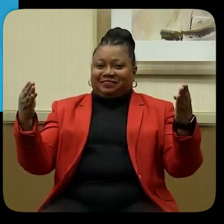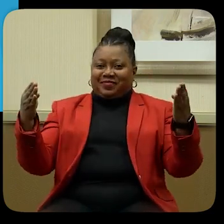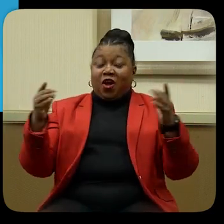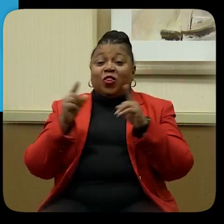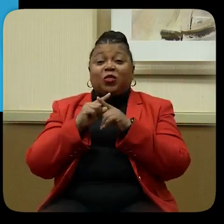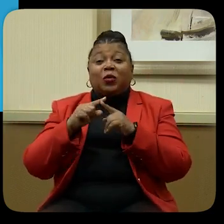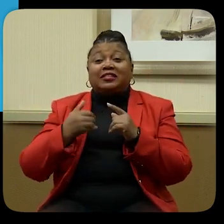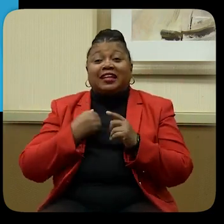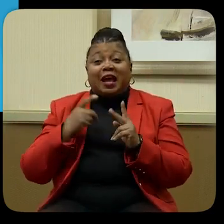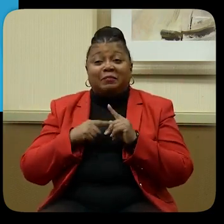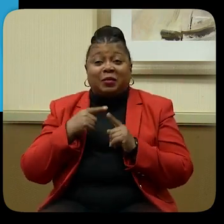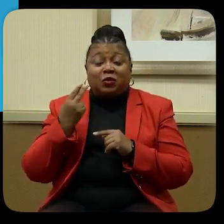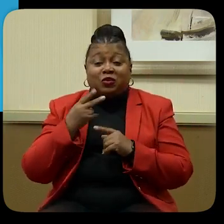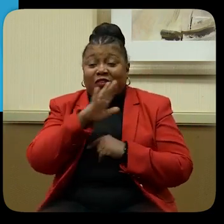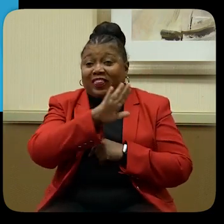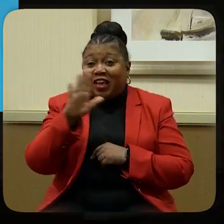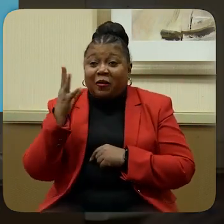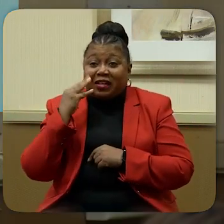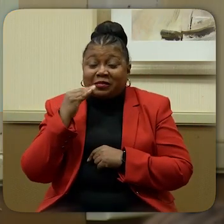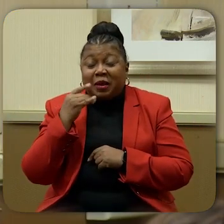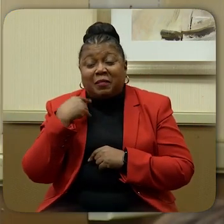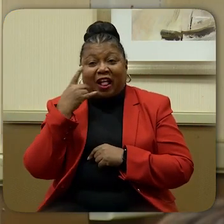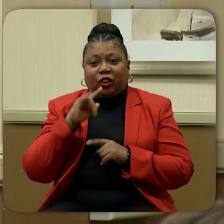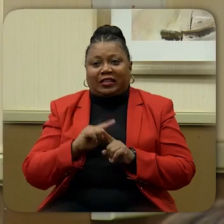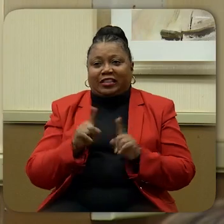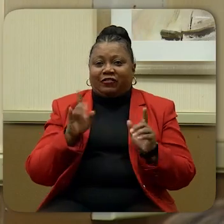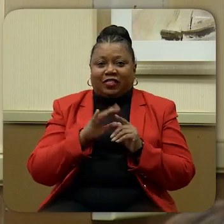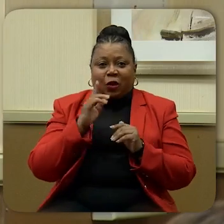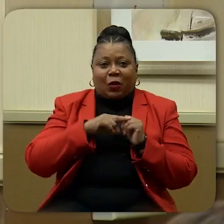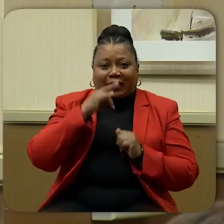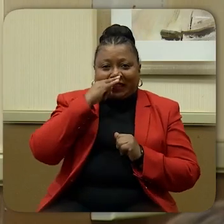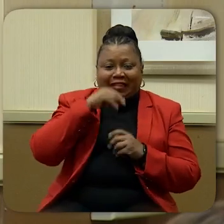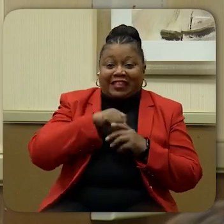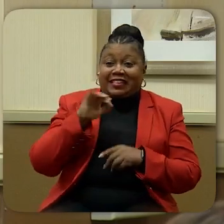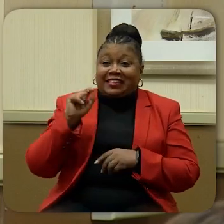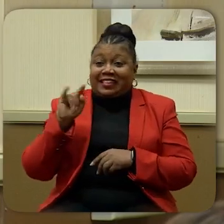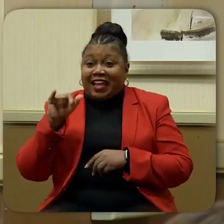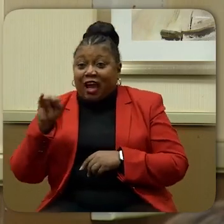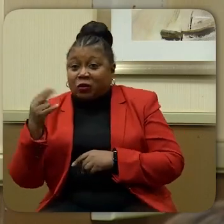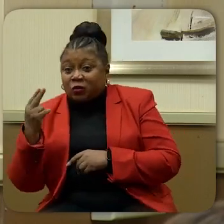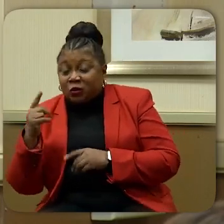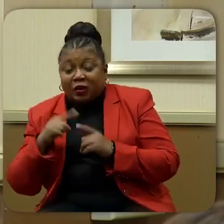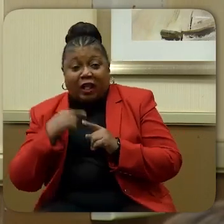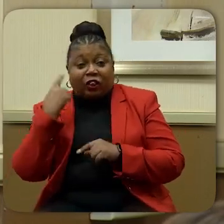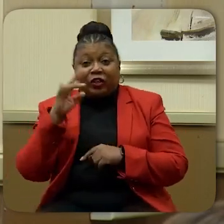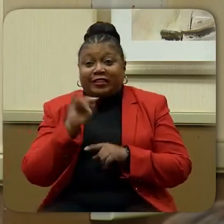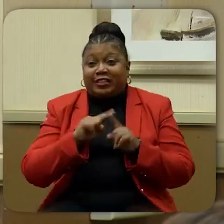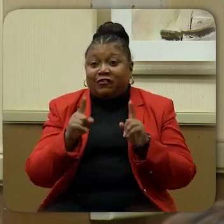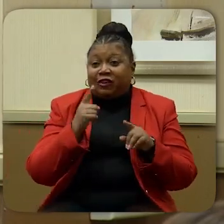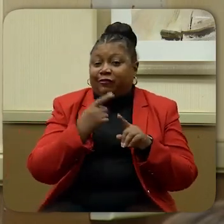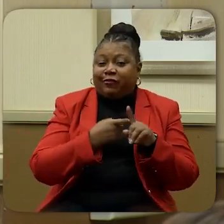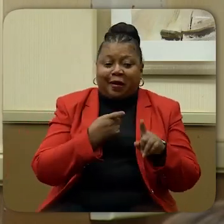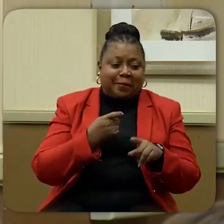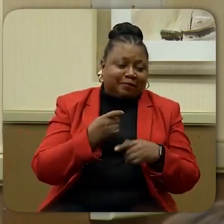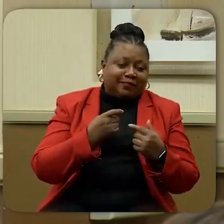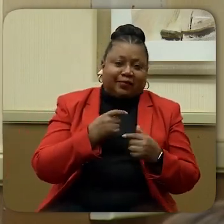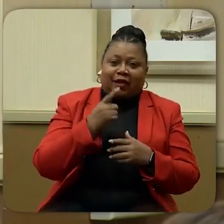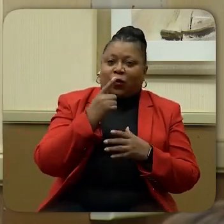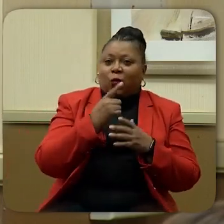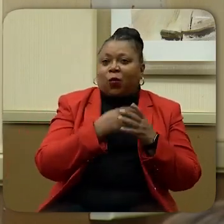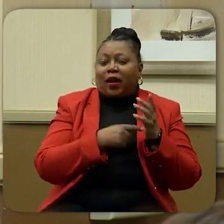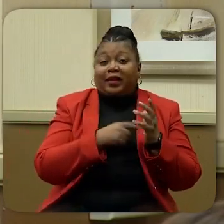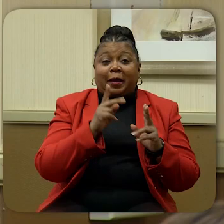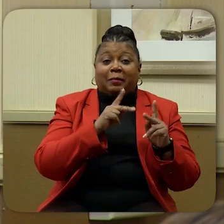people use for their experience might look different than what kids in Seattle use. It might look different from